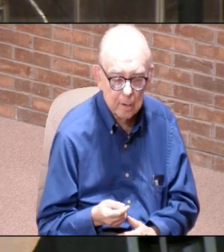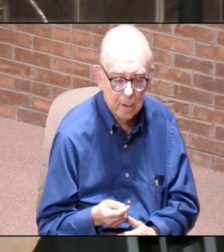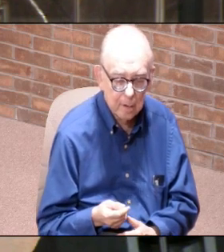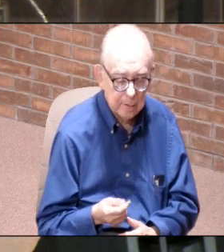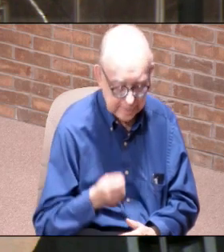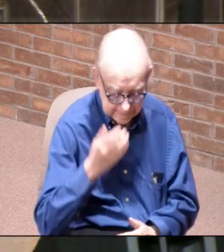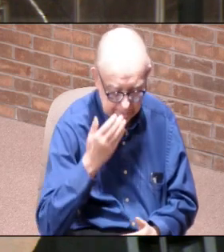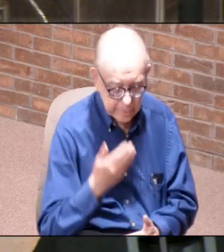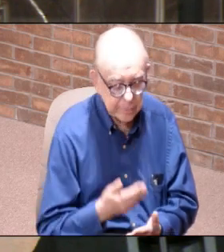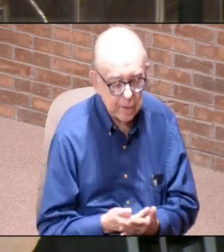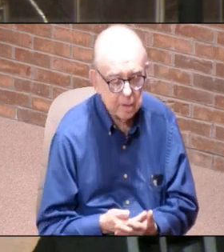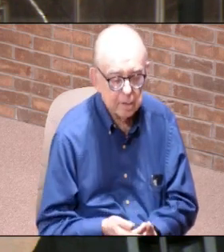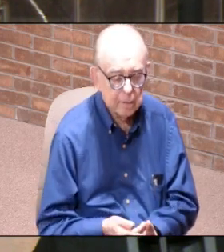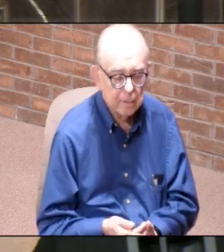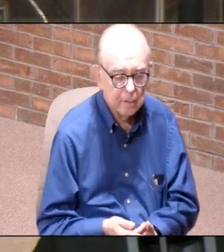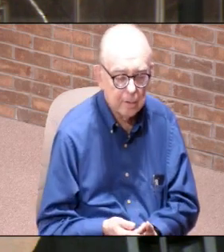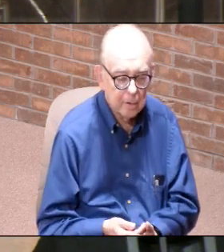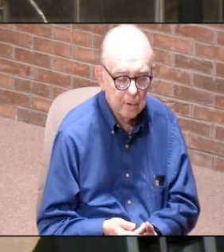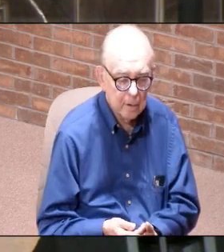Son,